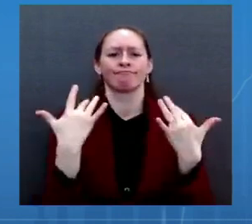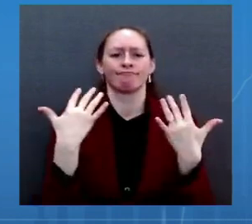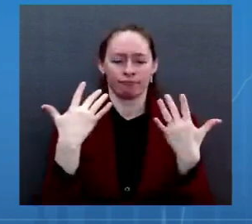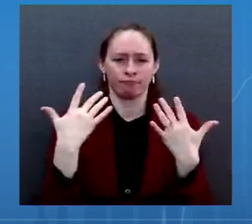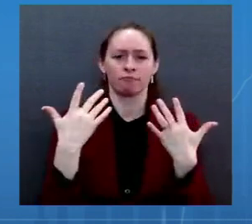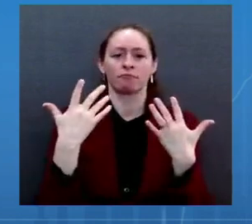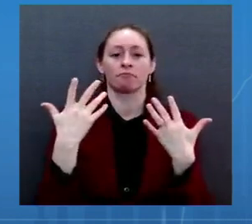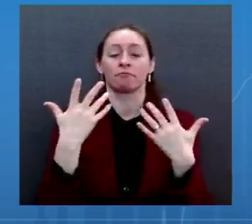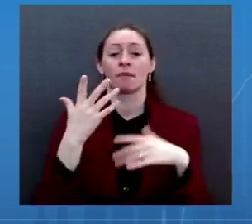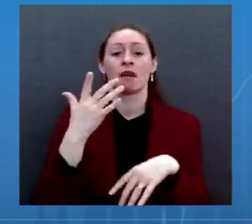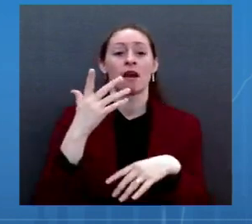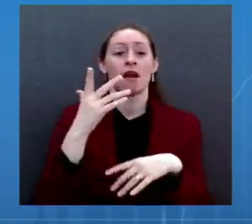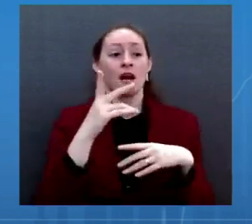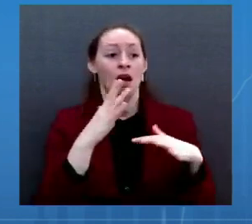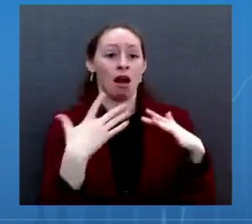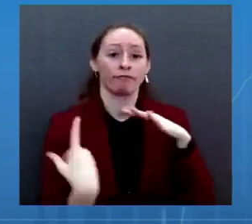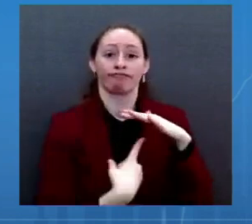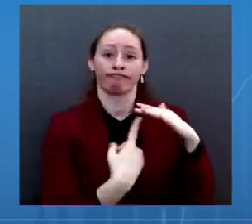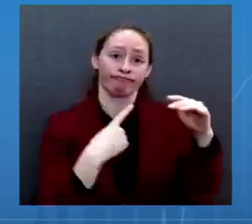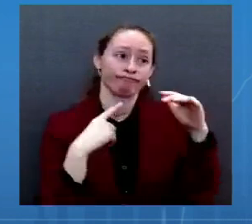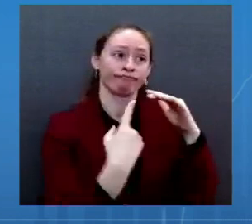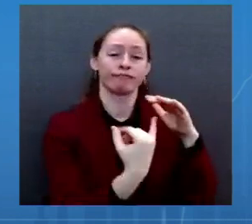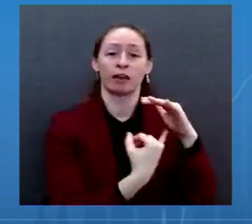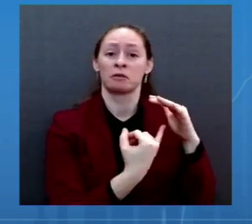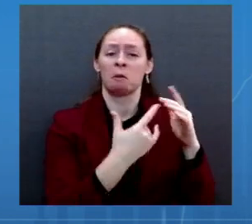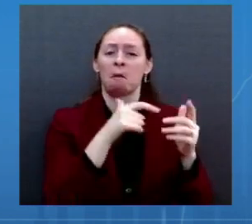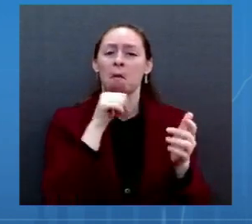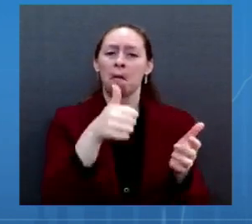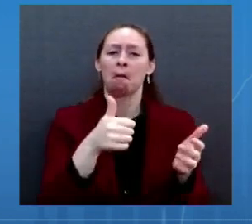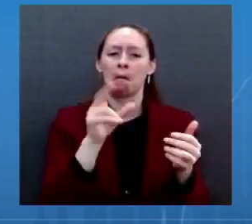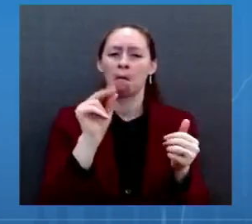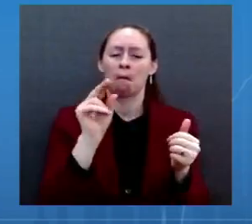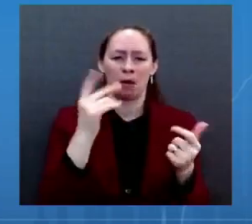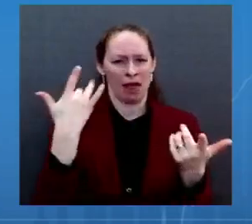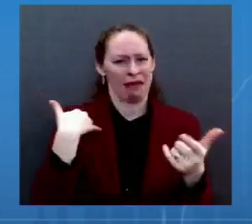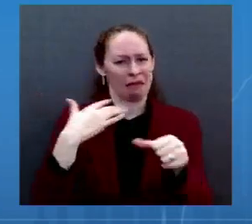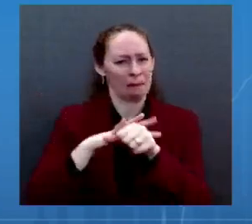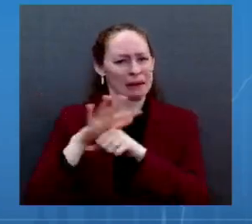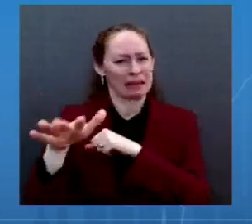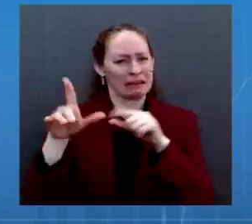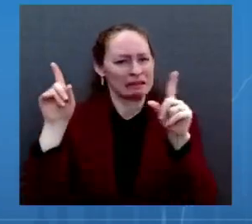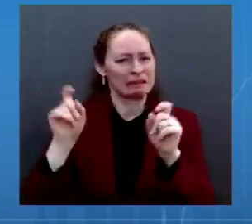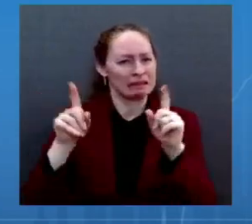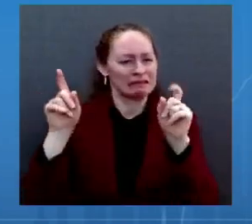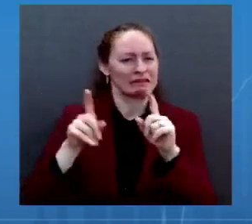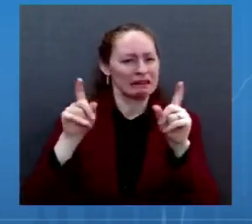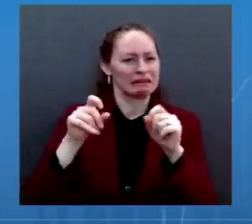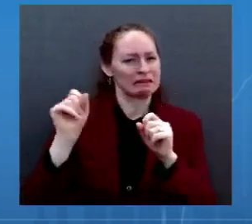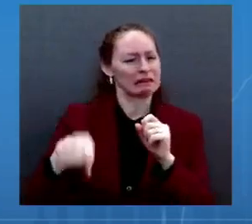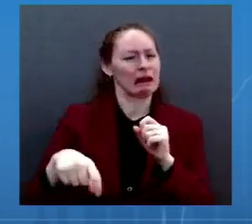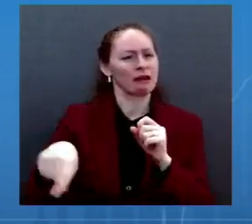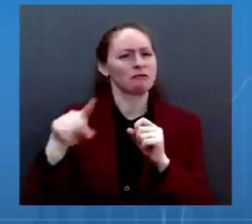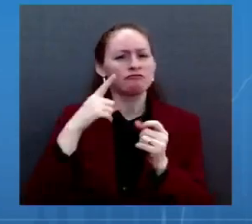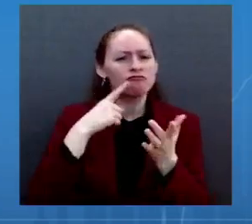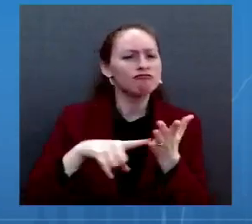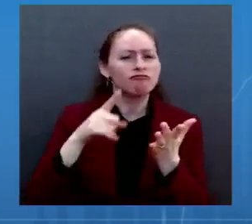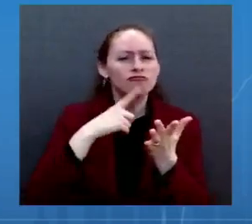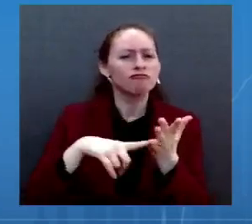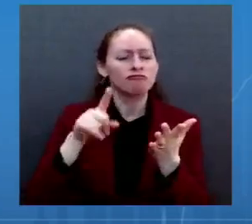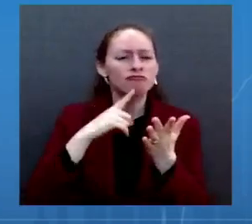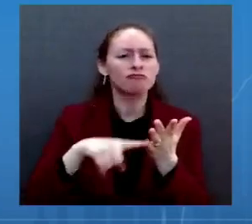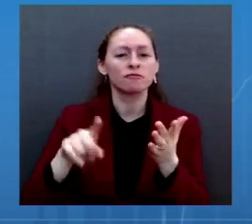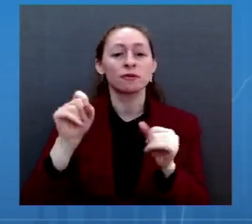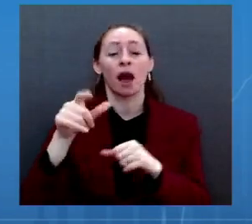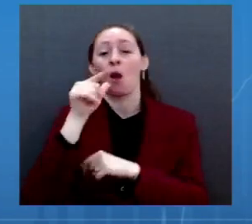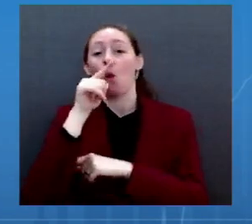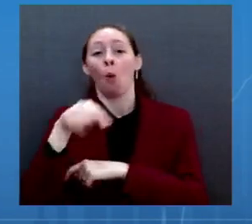infection control and prevention guidance for healthcare workers is historically and always much more conservative than it is for the general public, and that is